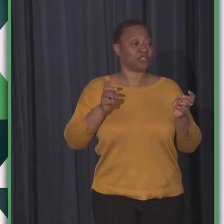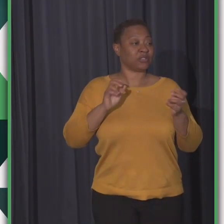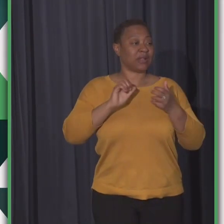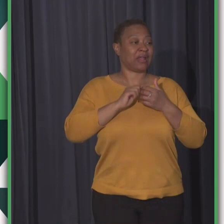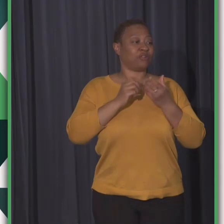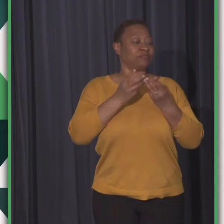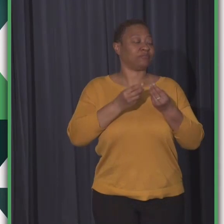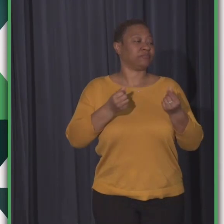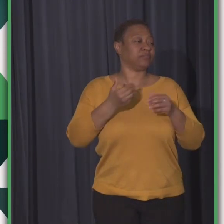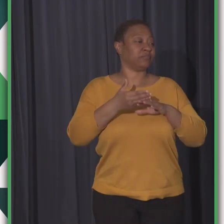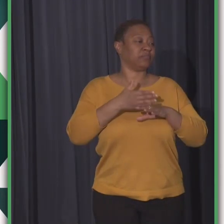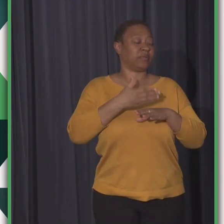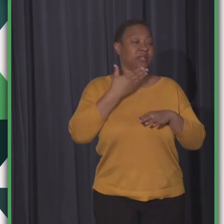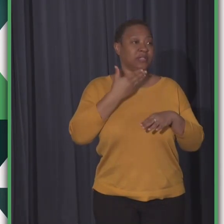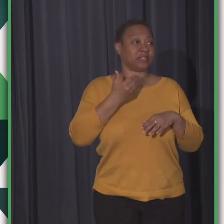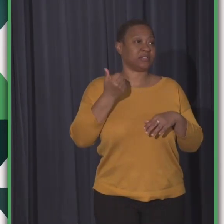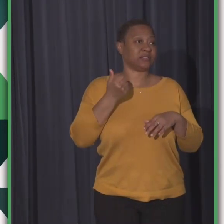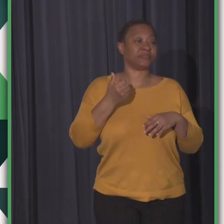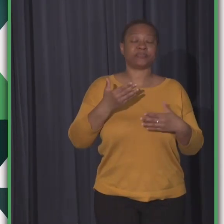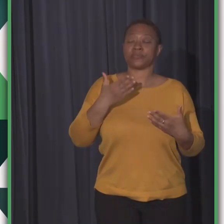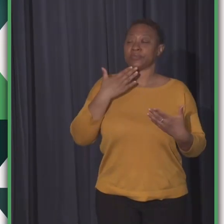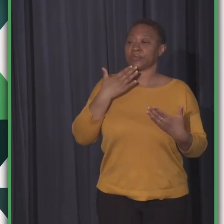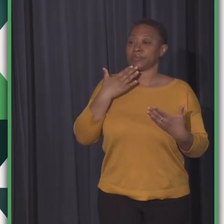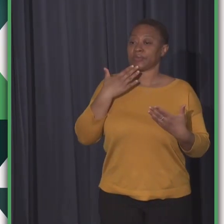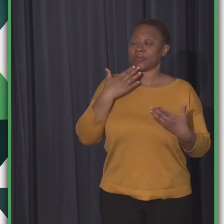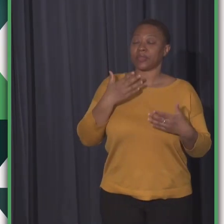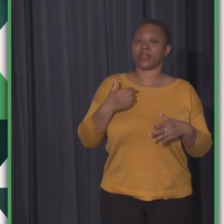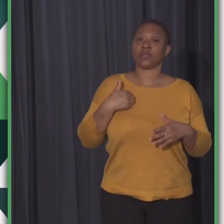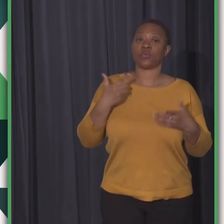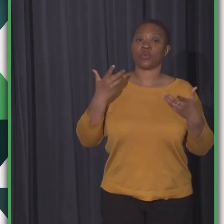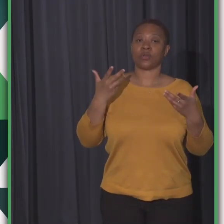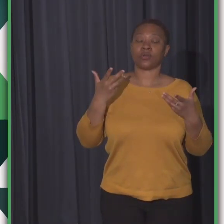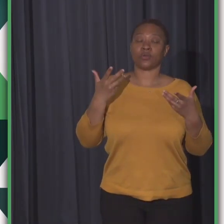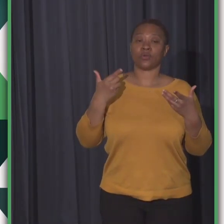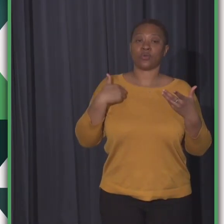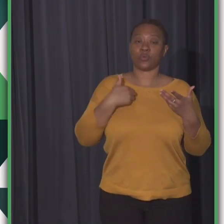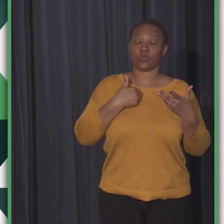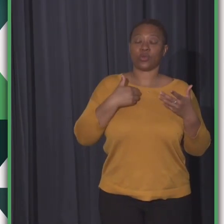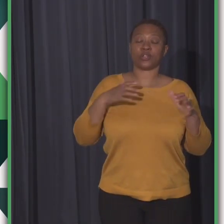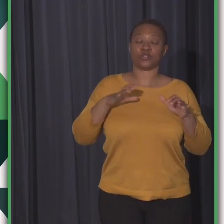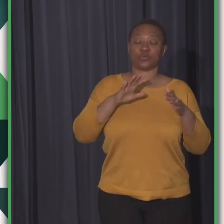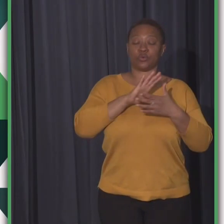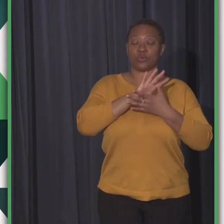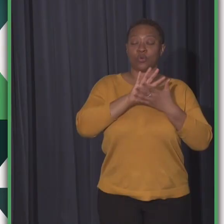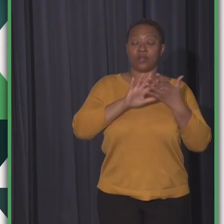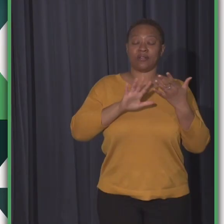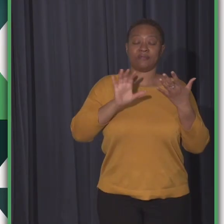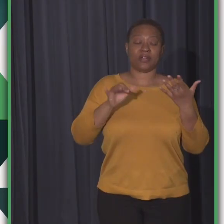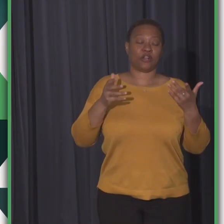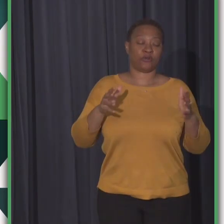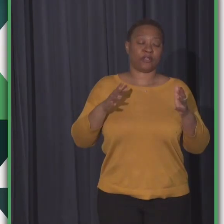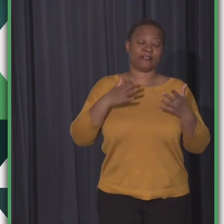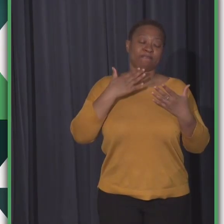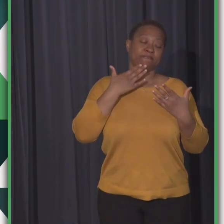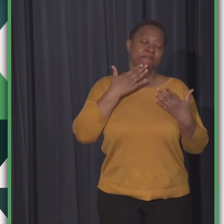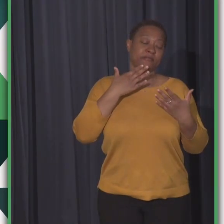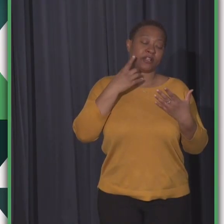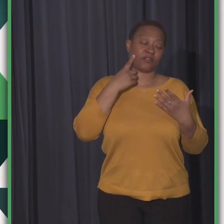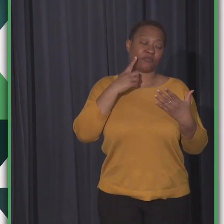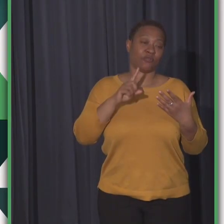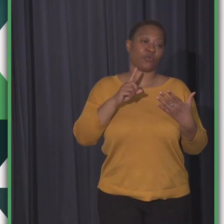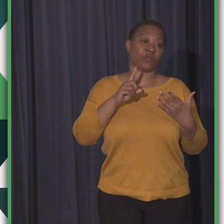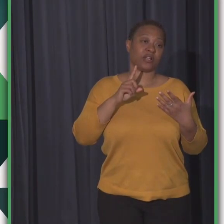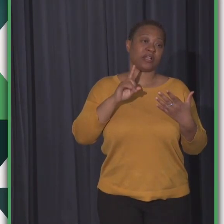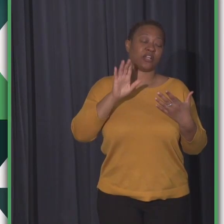things better. Thank you very kindly. We've pursuing all of the above, what you're saying. Thank you very kindly for